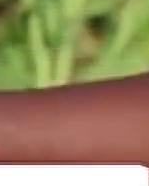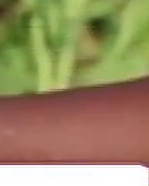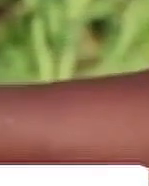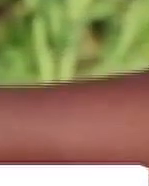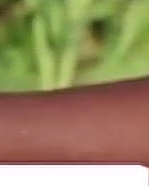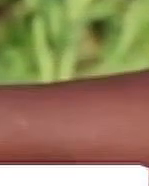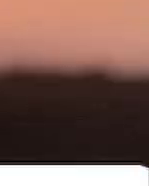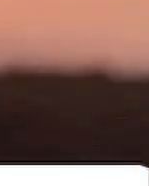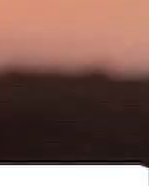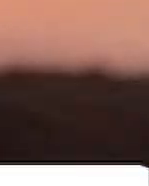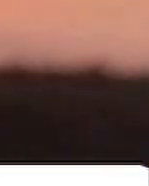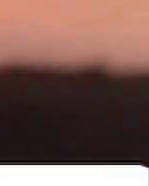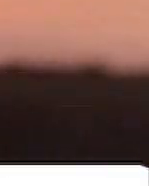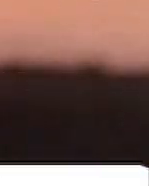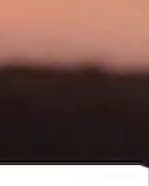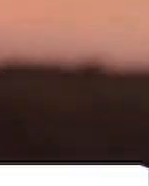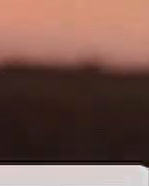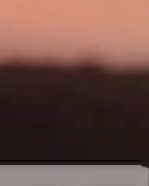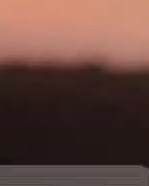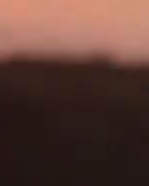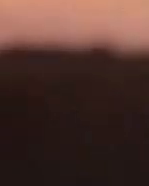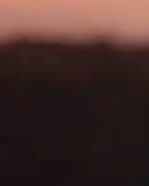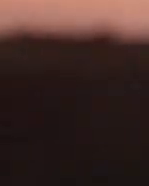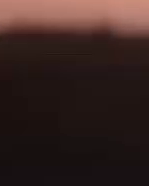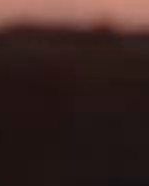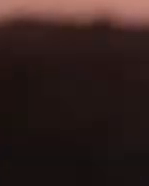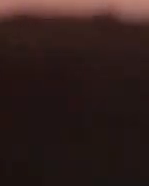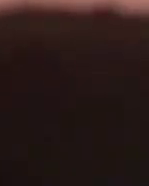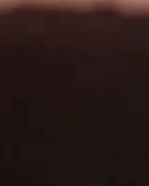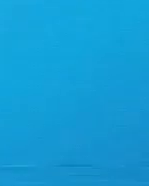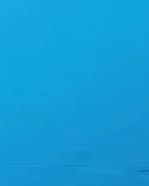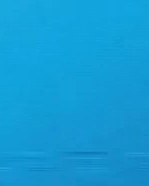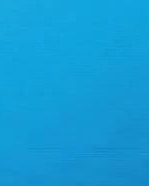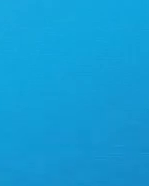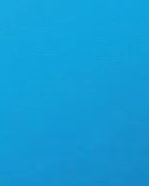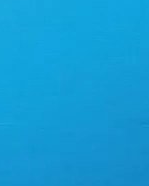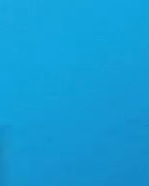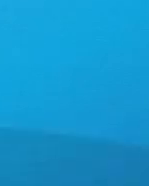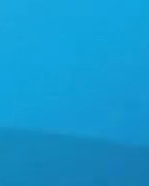mtaniweka kwenye orodha ya wahenga nitakuja kwa site love design and plan and when they